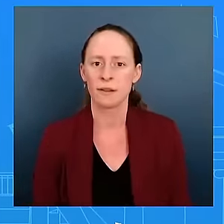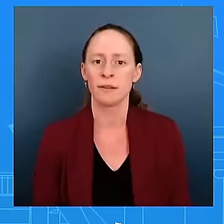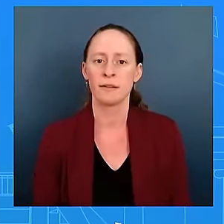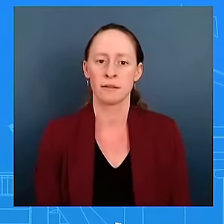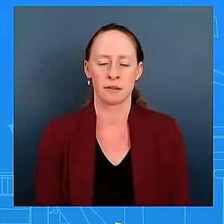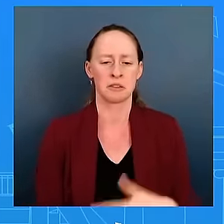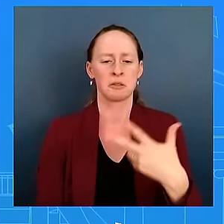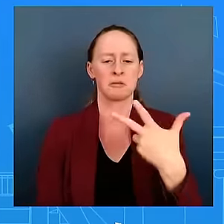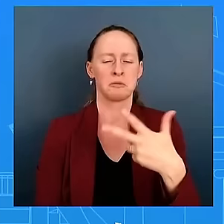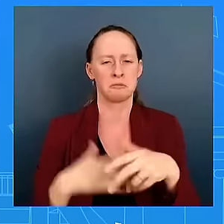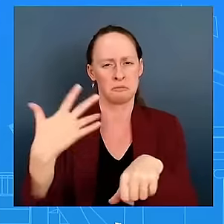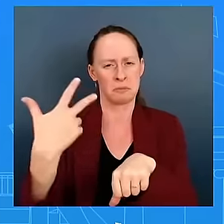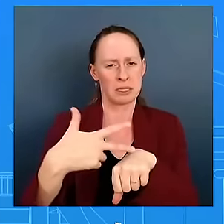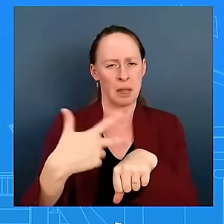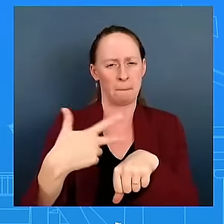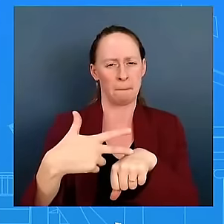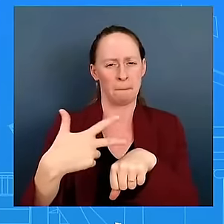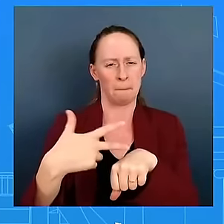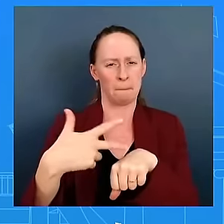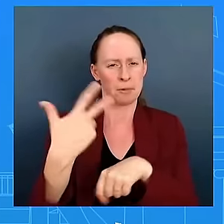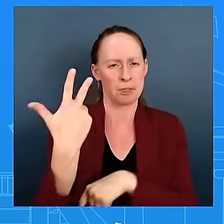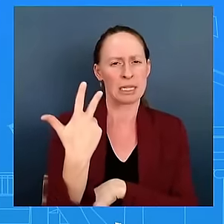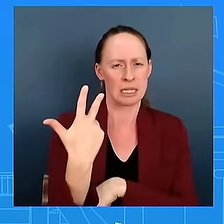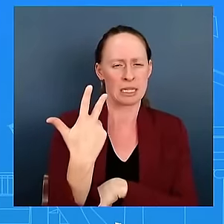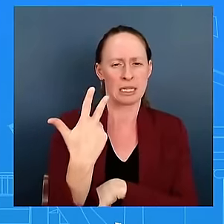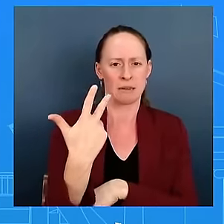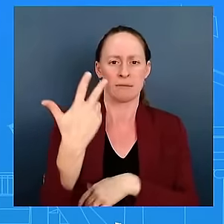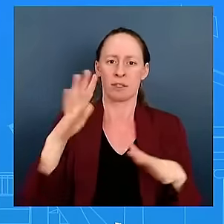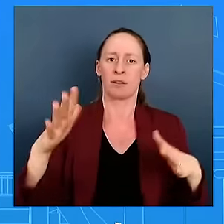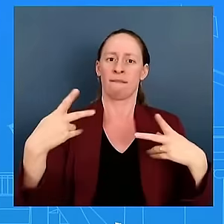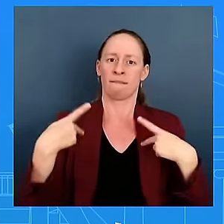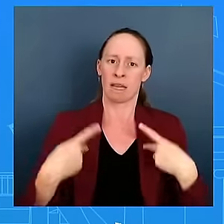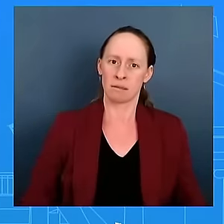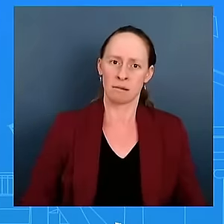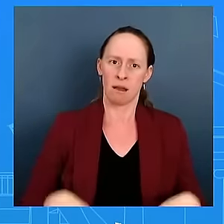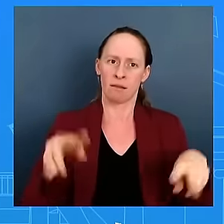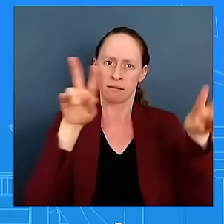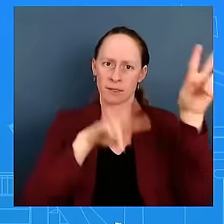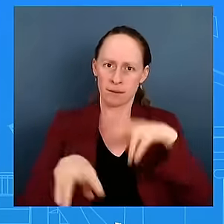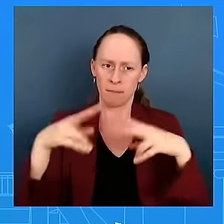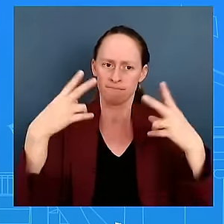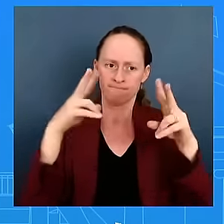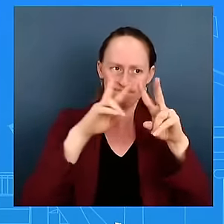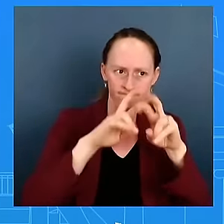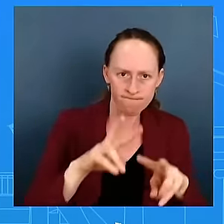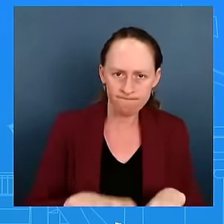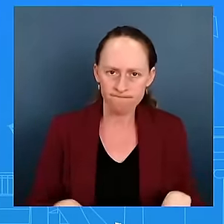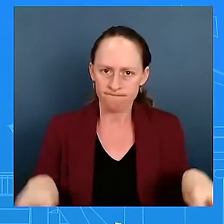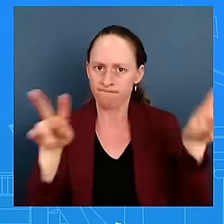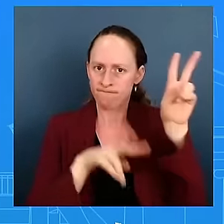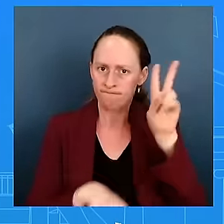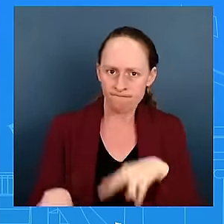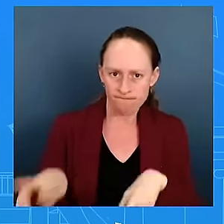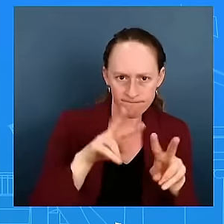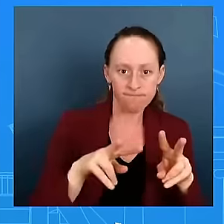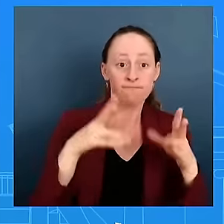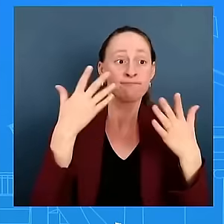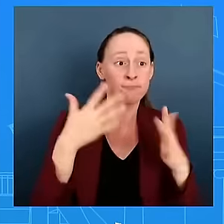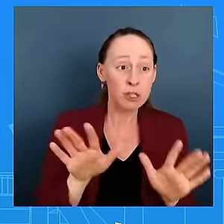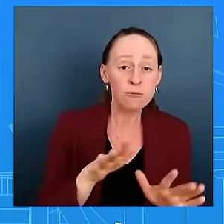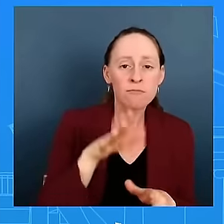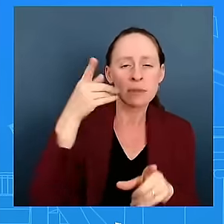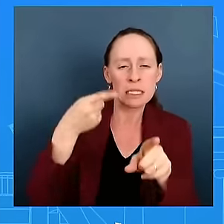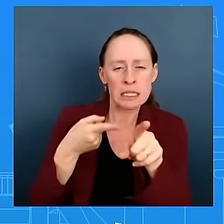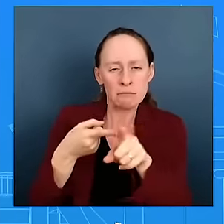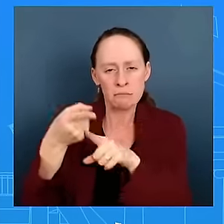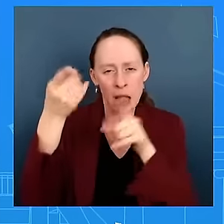he has had three physicals. In those three physicals, that's when he has seen a specialist, a neurological specialist. I have to be